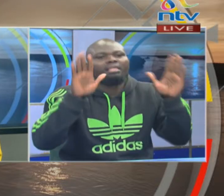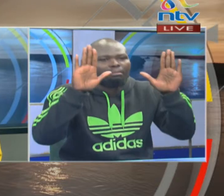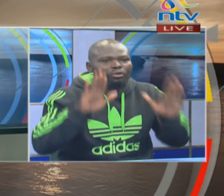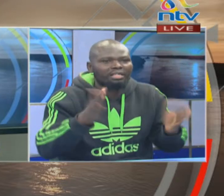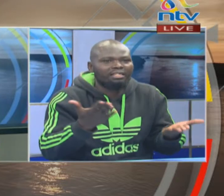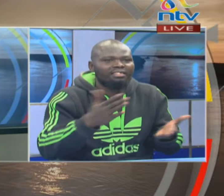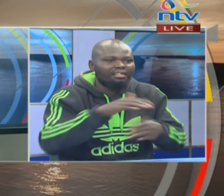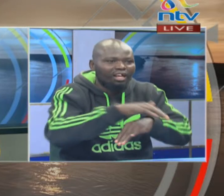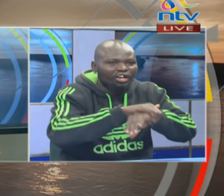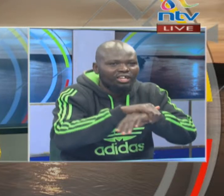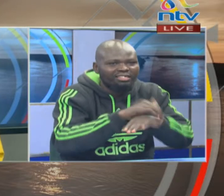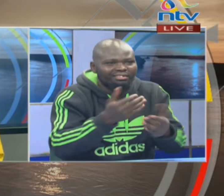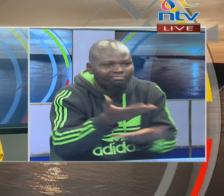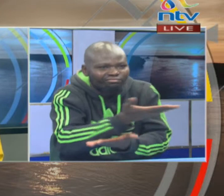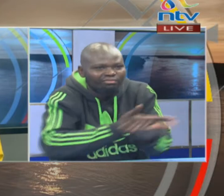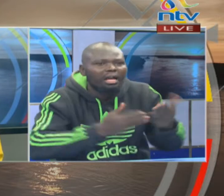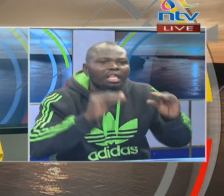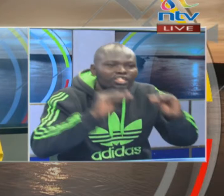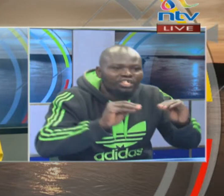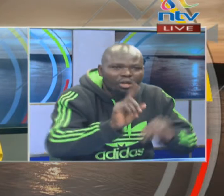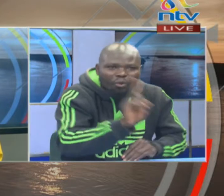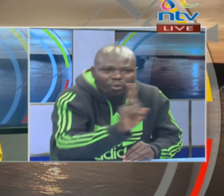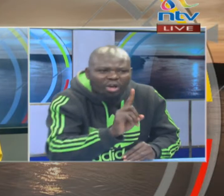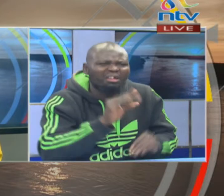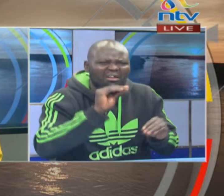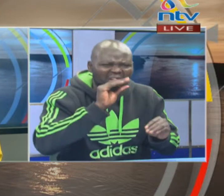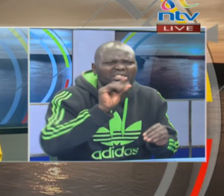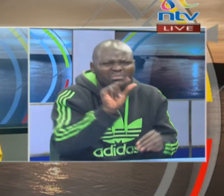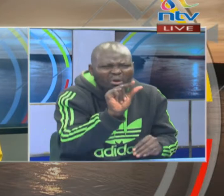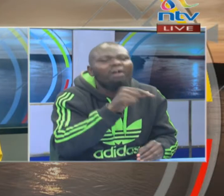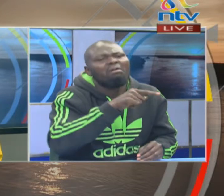I can speak some Luo and English